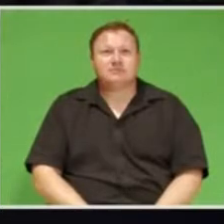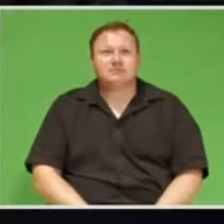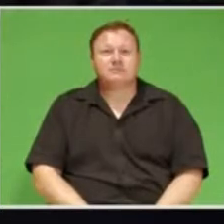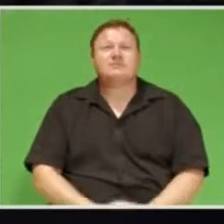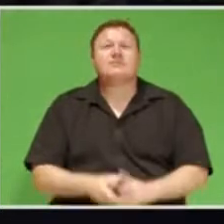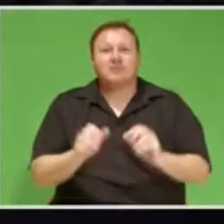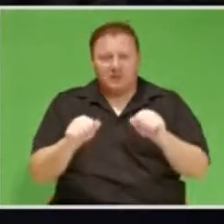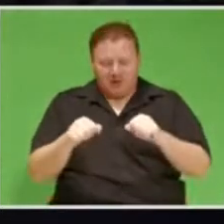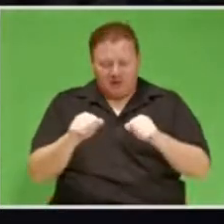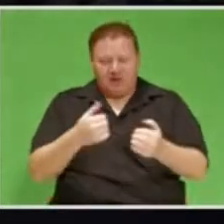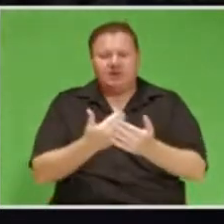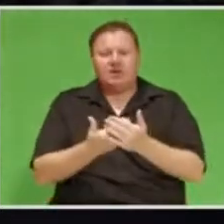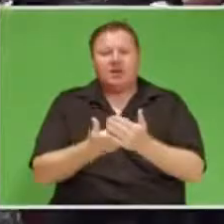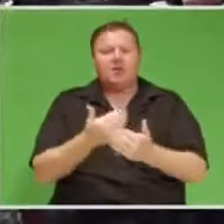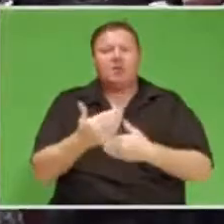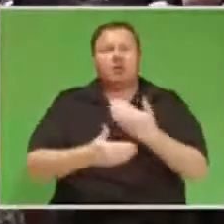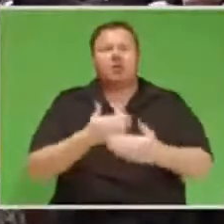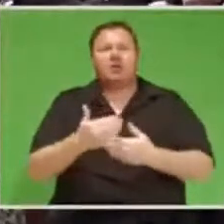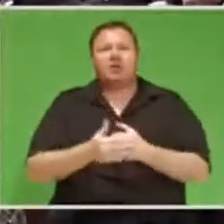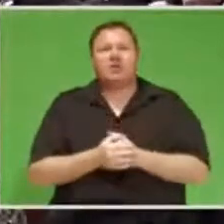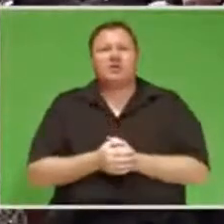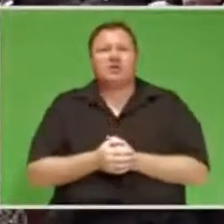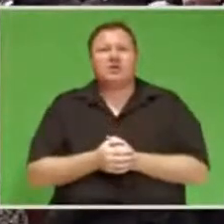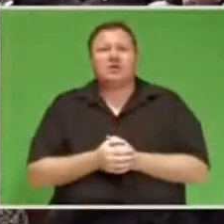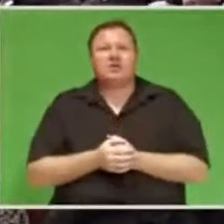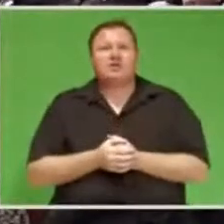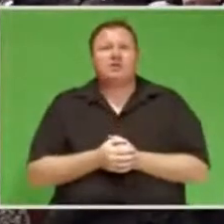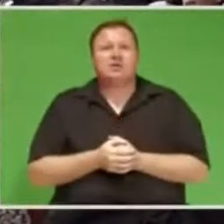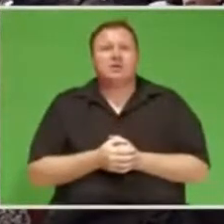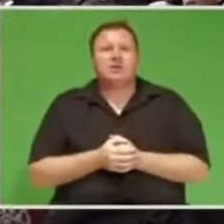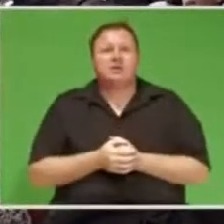You may proceed. Honorable members,